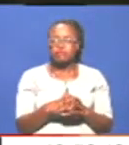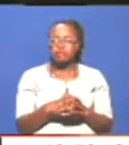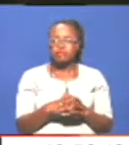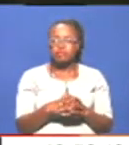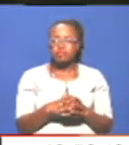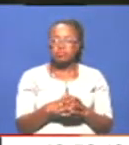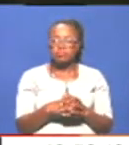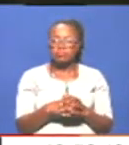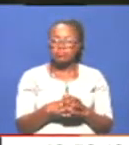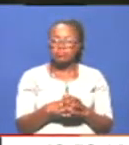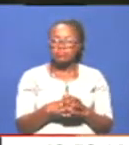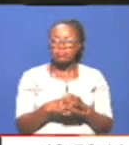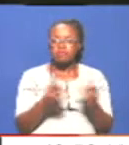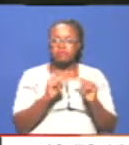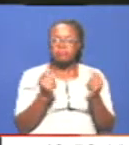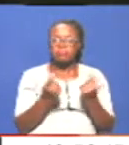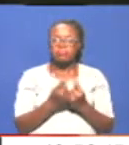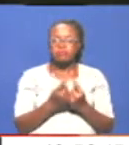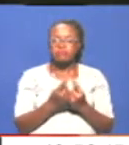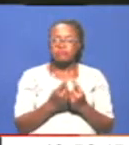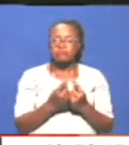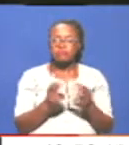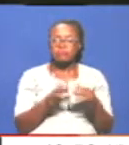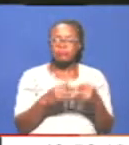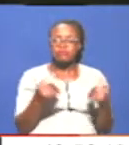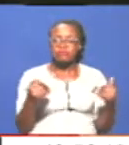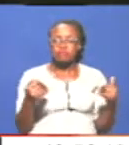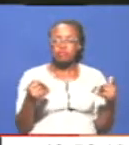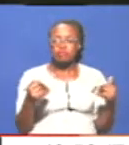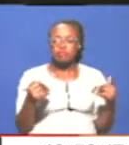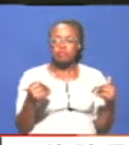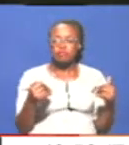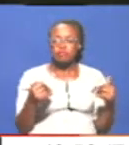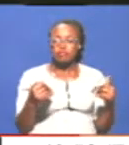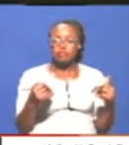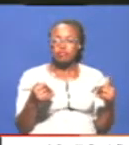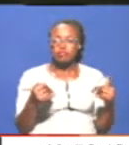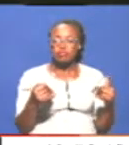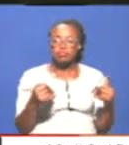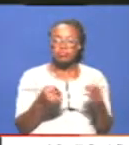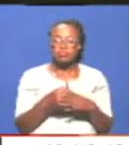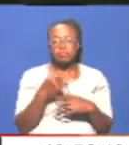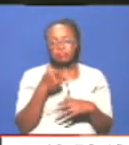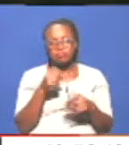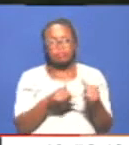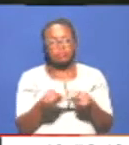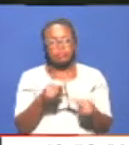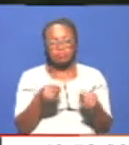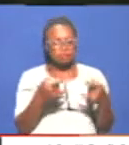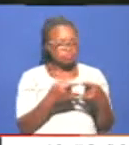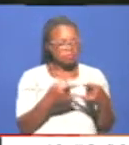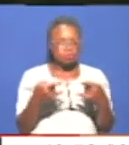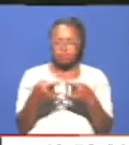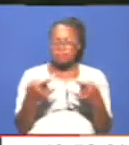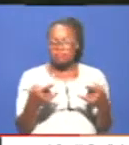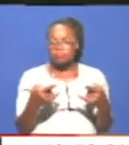The Kenyan team was playing online from here, but, you know, they kept mentioning about some little gaps here and there.